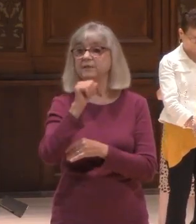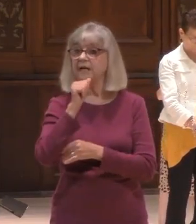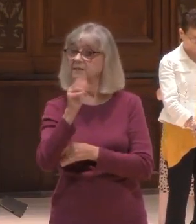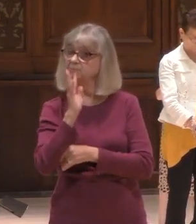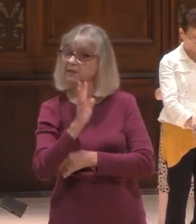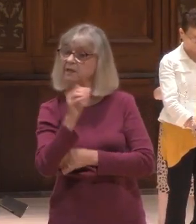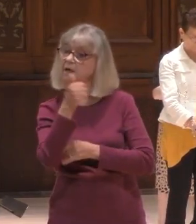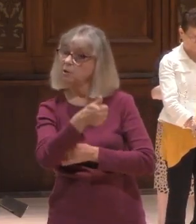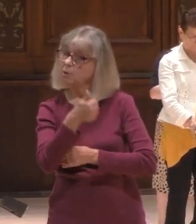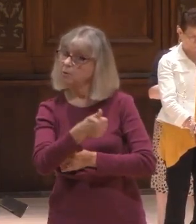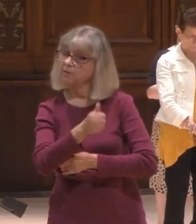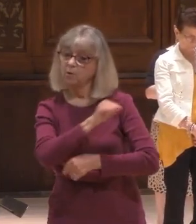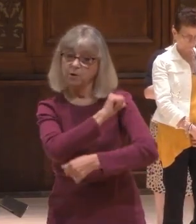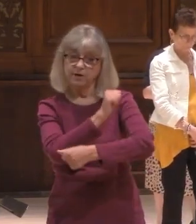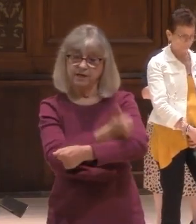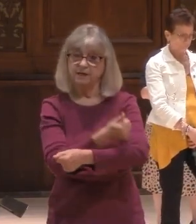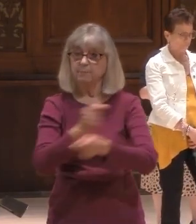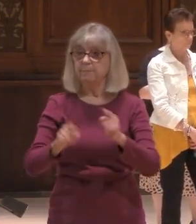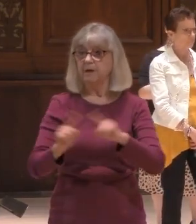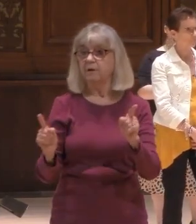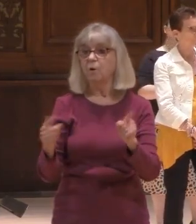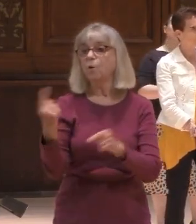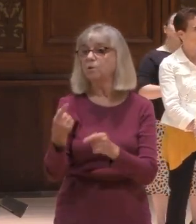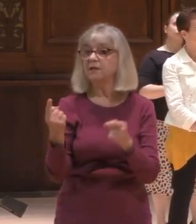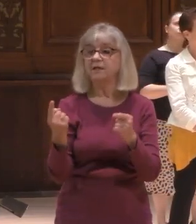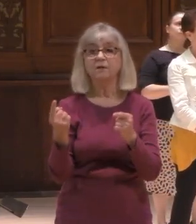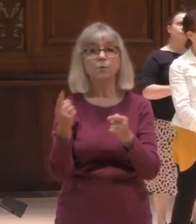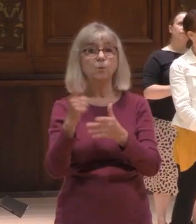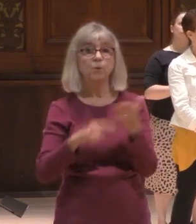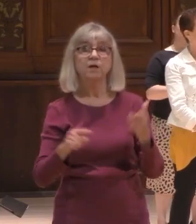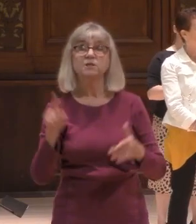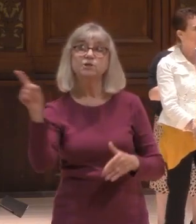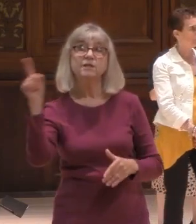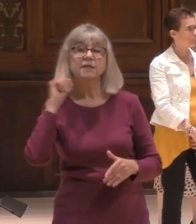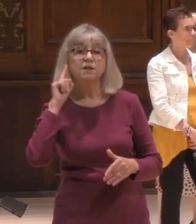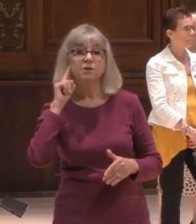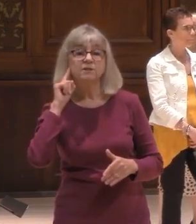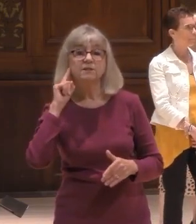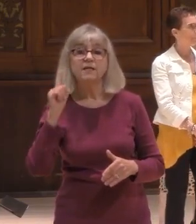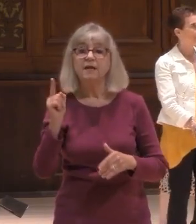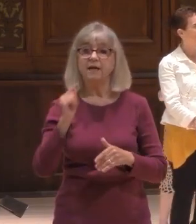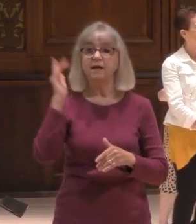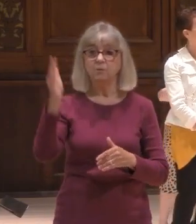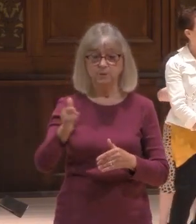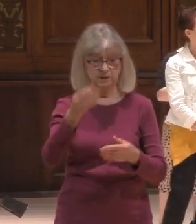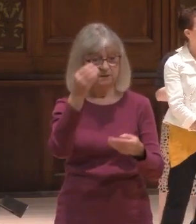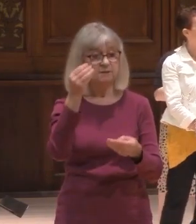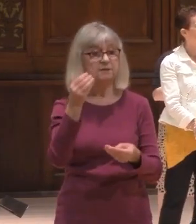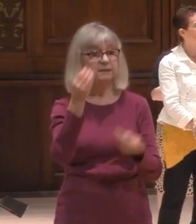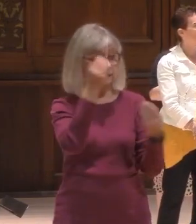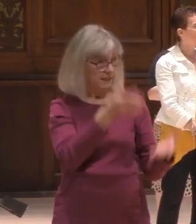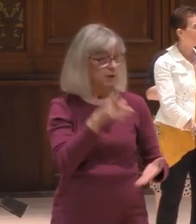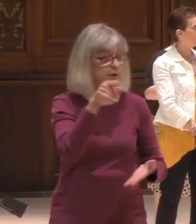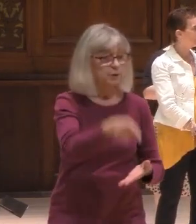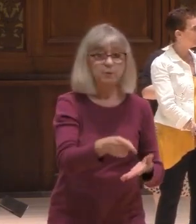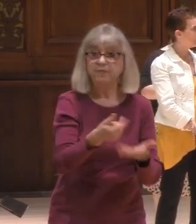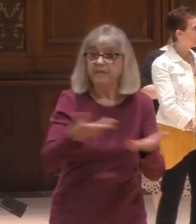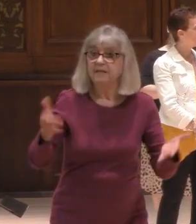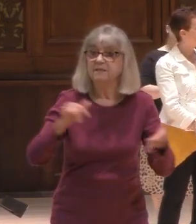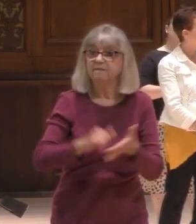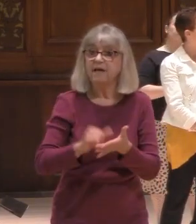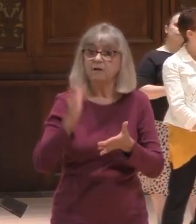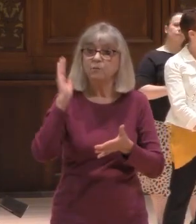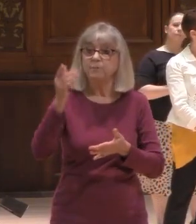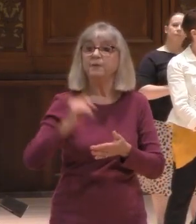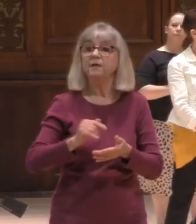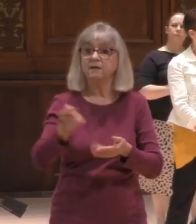own authority, but will only speak what she hears, and will declare to you the things that are coming.